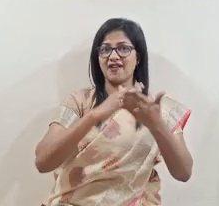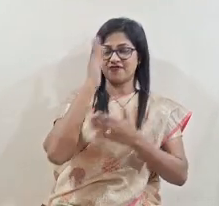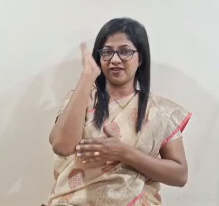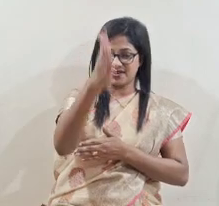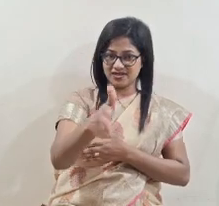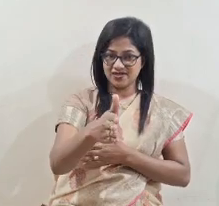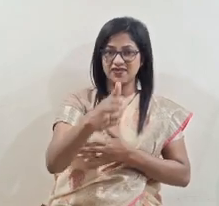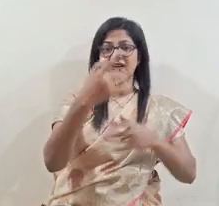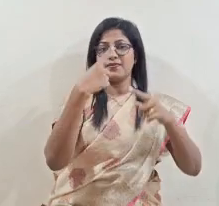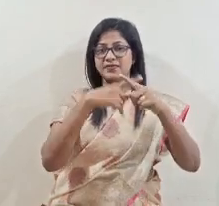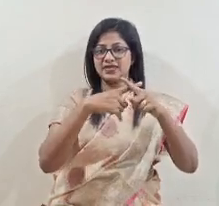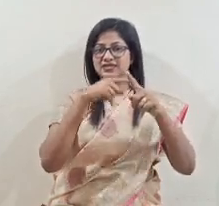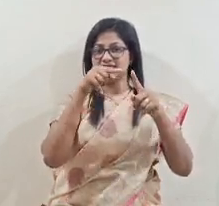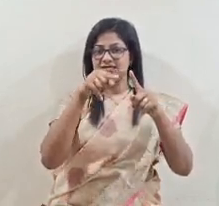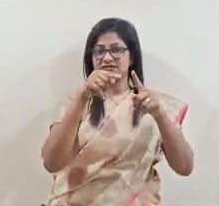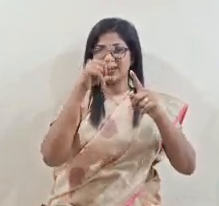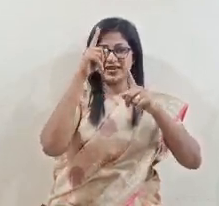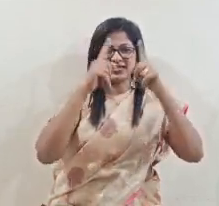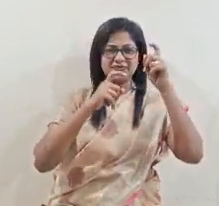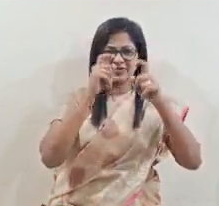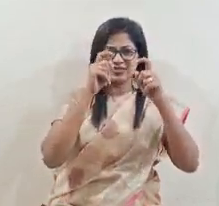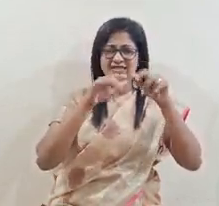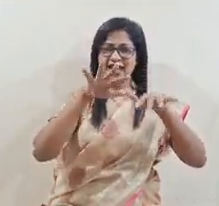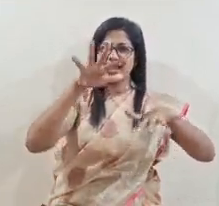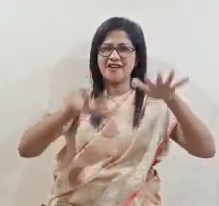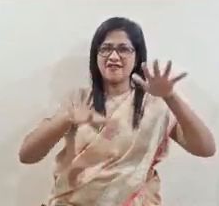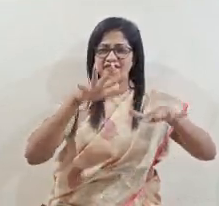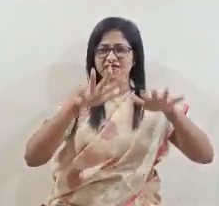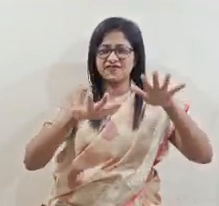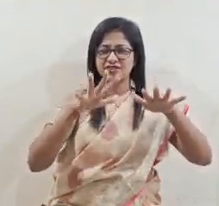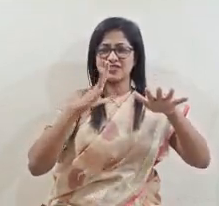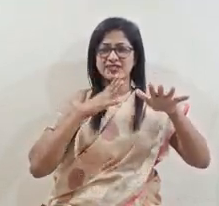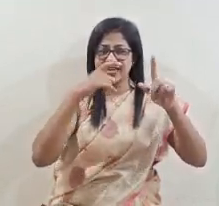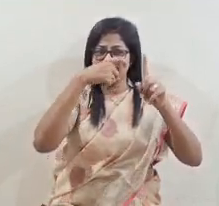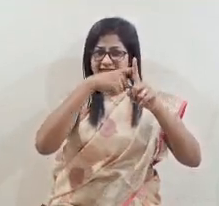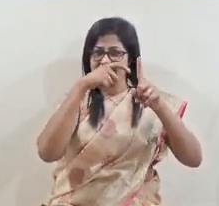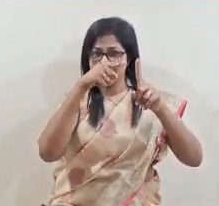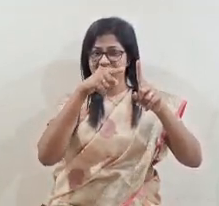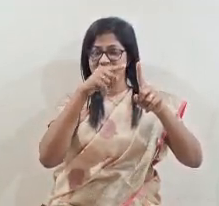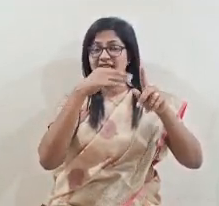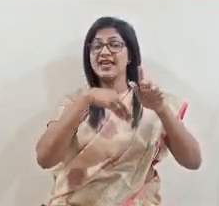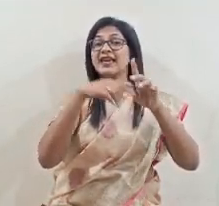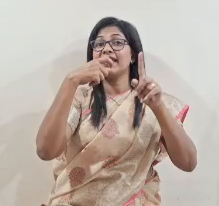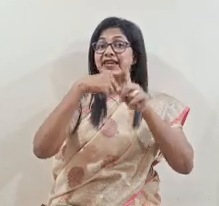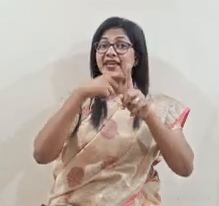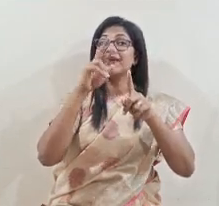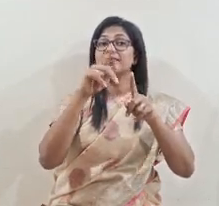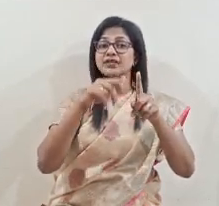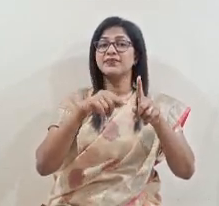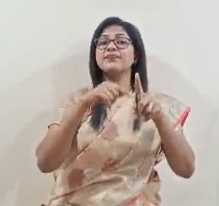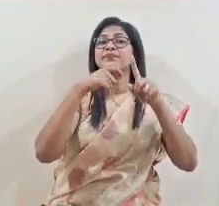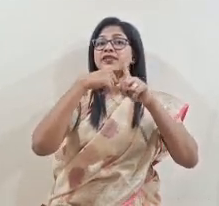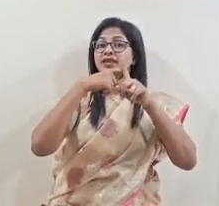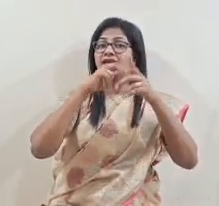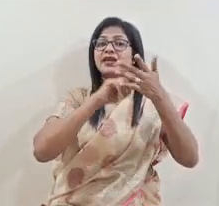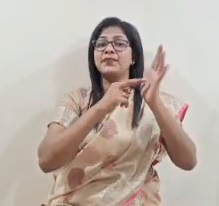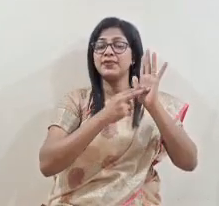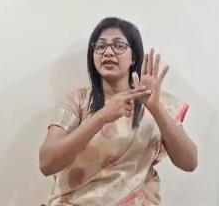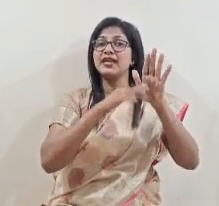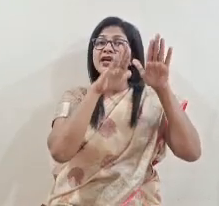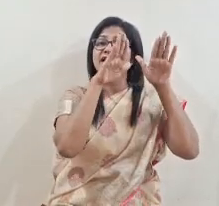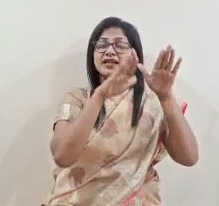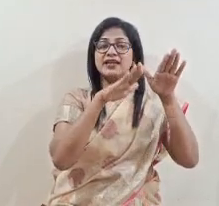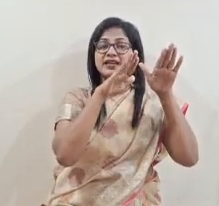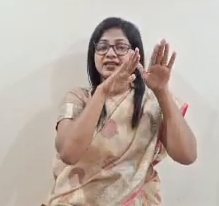the reliability factor. Sorry? Reliability factor. Reliability factor. Yeah. How did you arrive at that factor in your calculation? So I